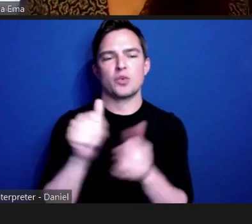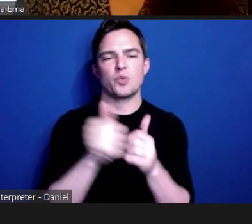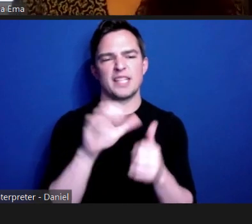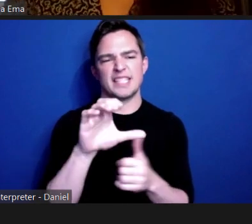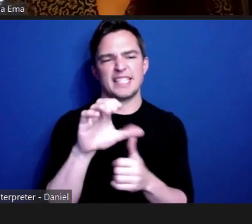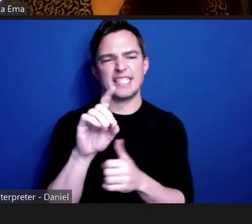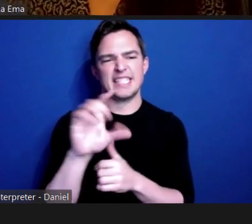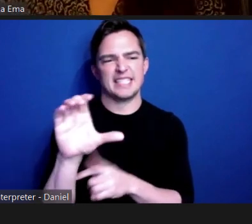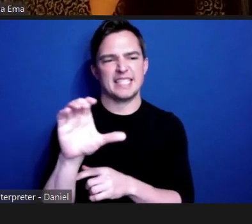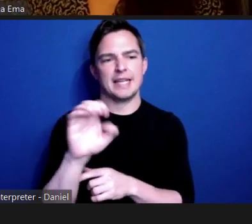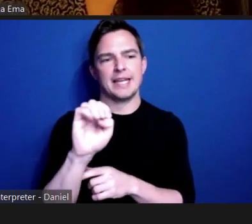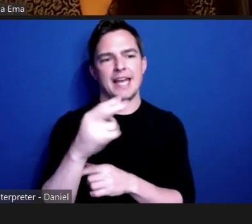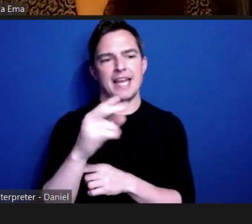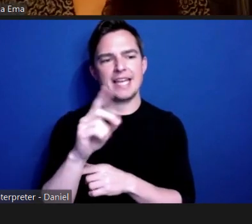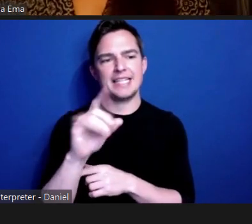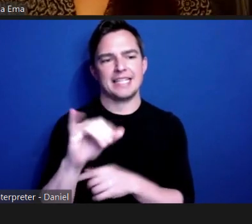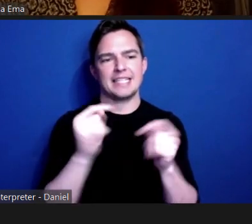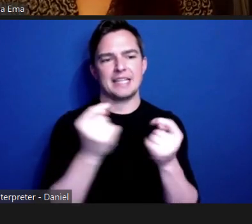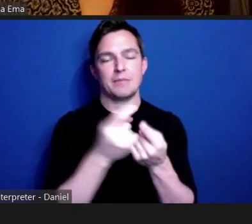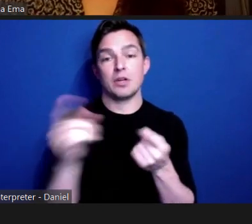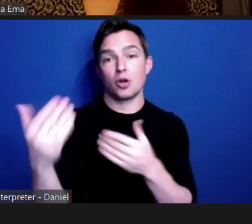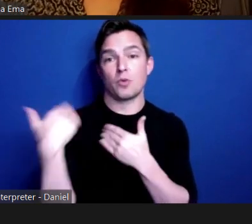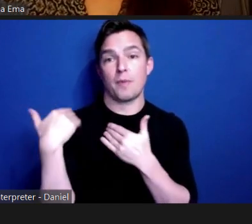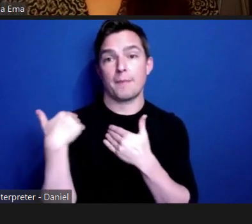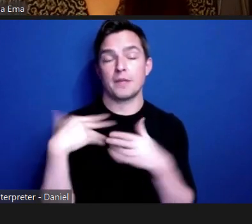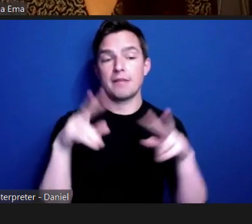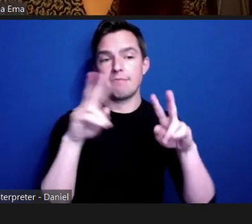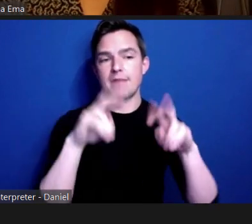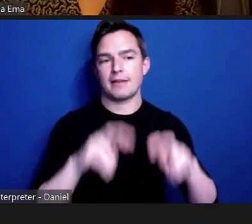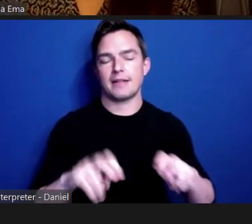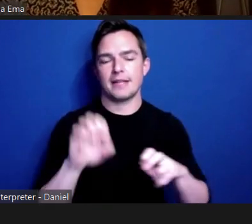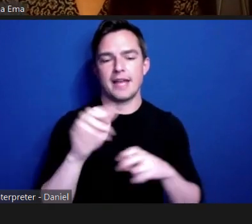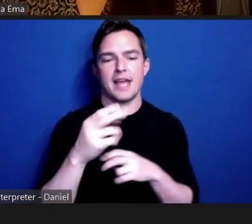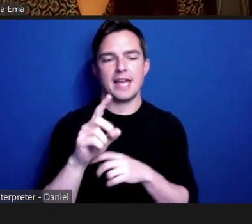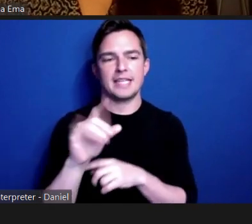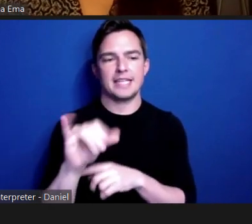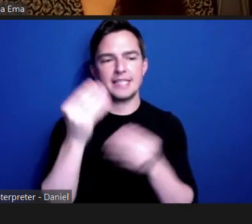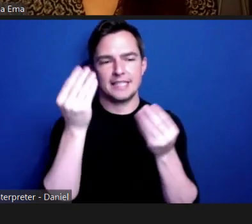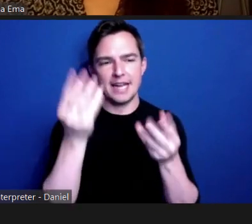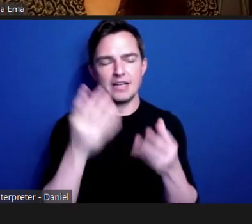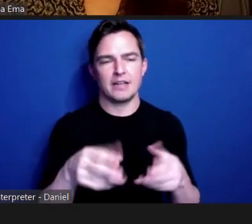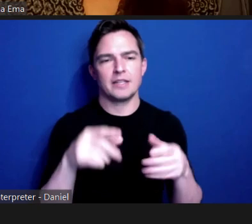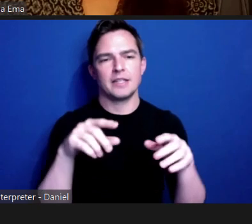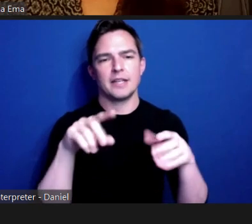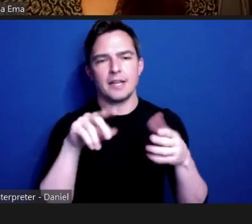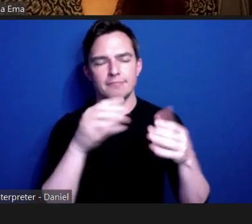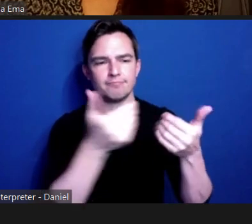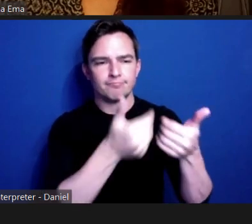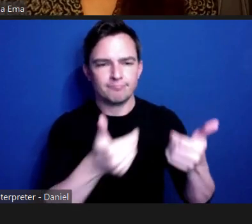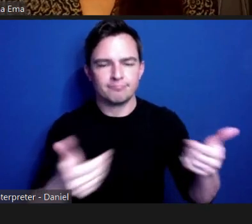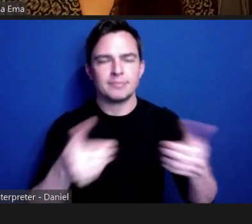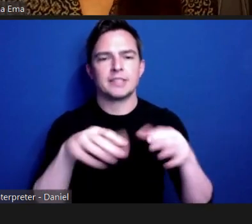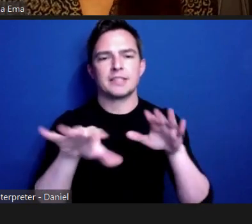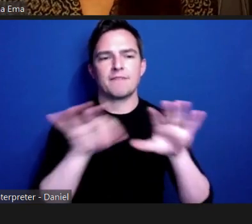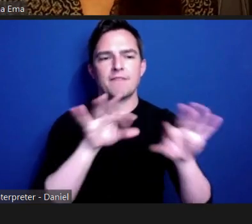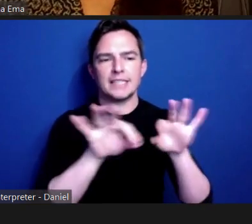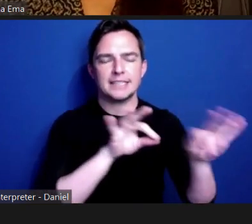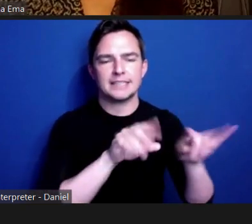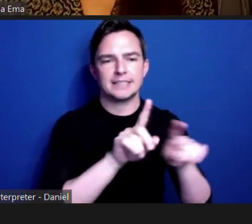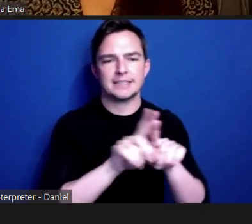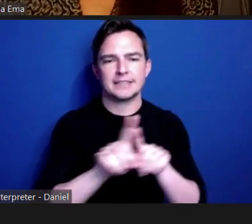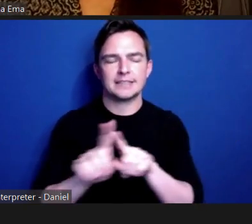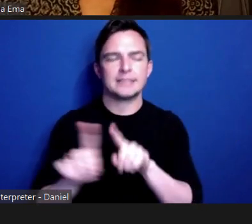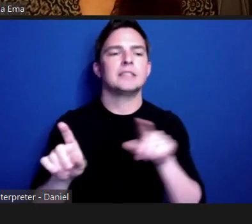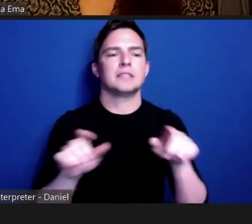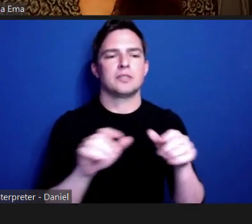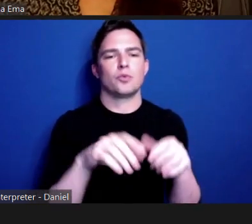team. She's responsible for analyzing EHDI data and disseminating findings with